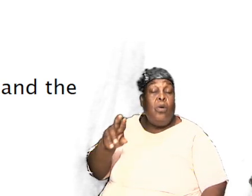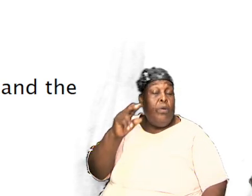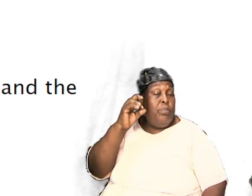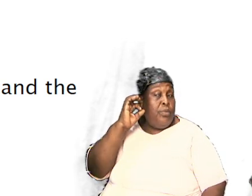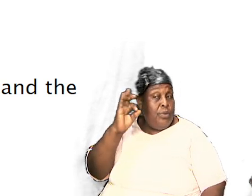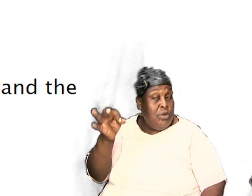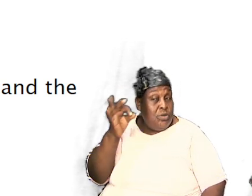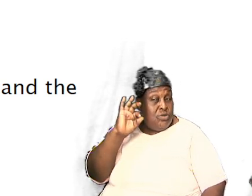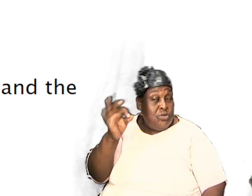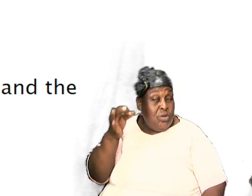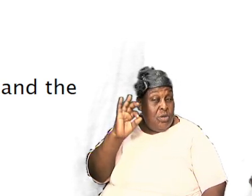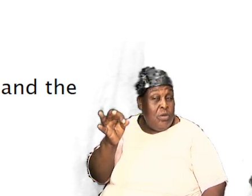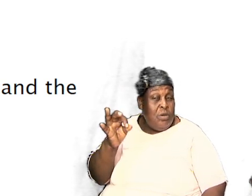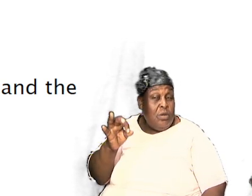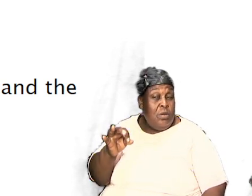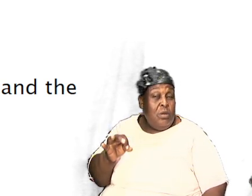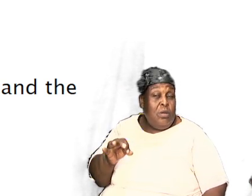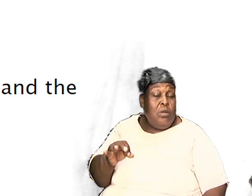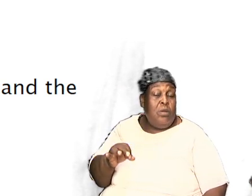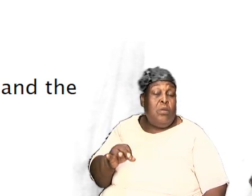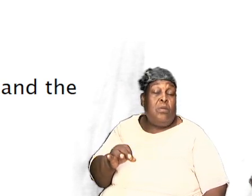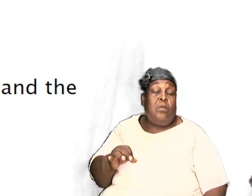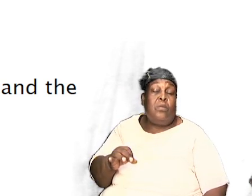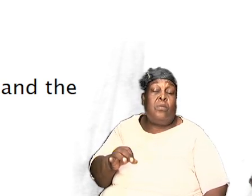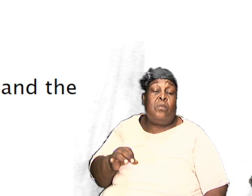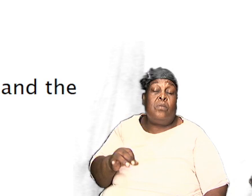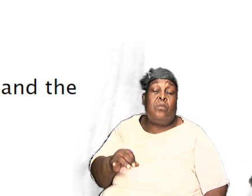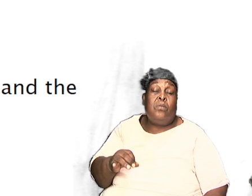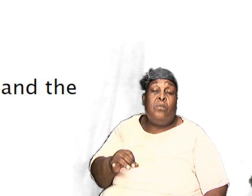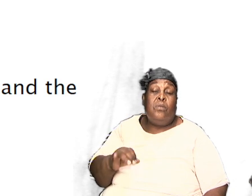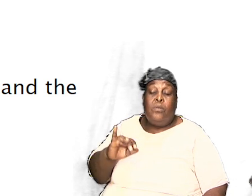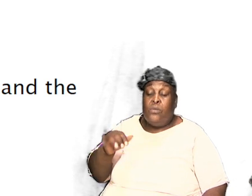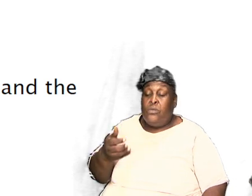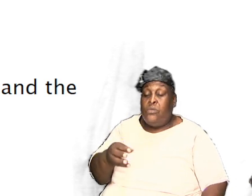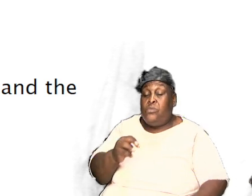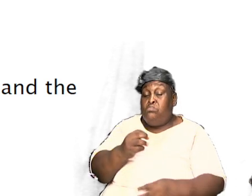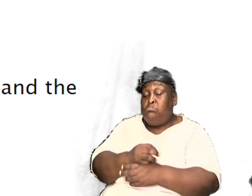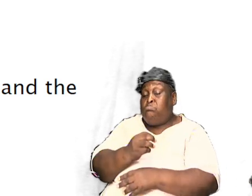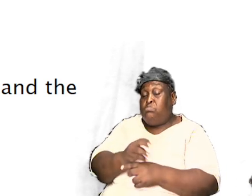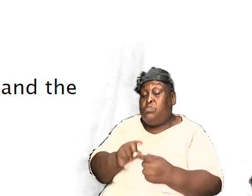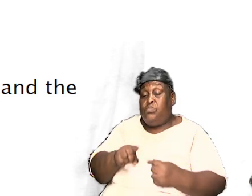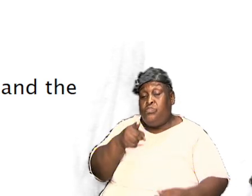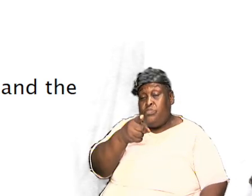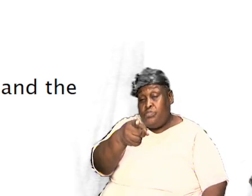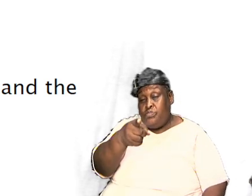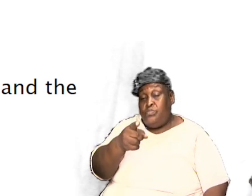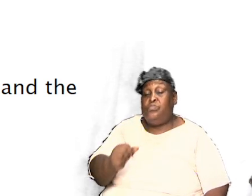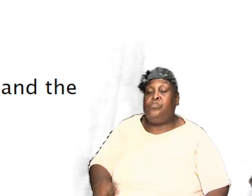go out here by following the Holy Spirit, he will go out here just to minister to you.